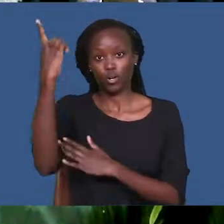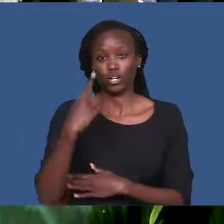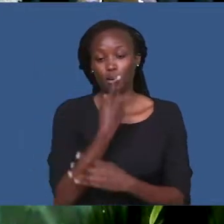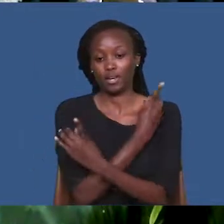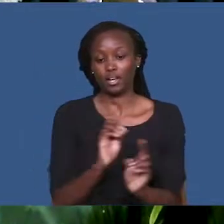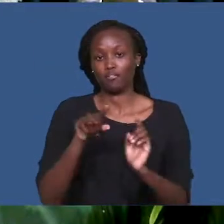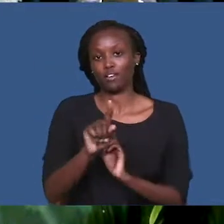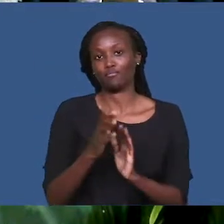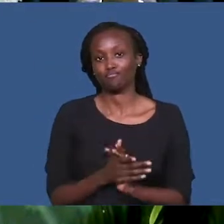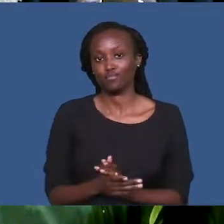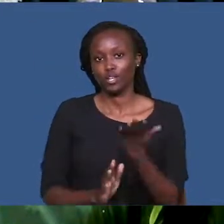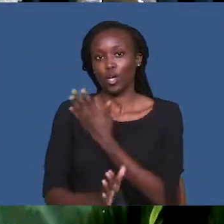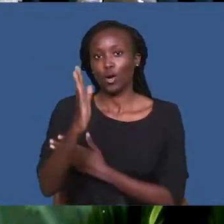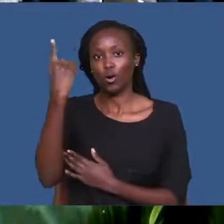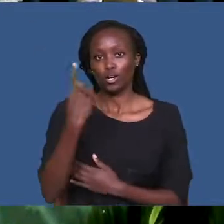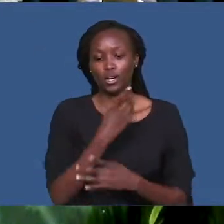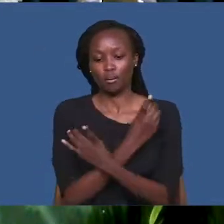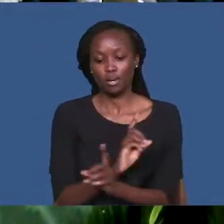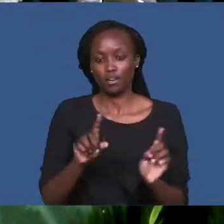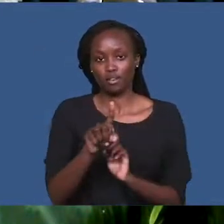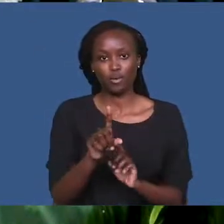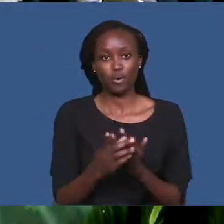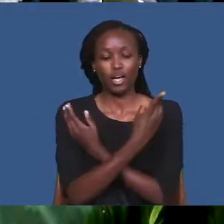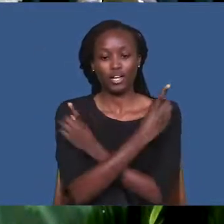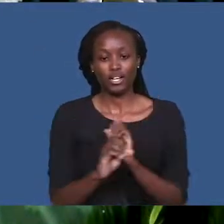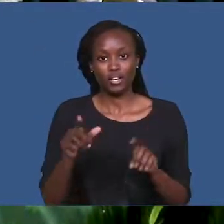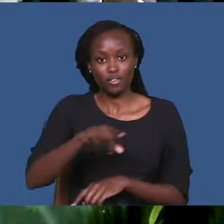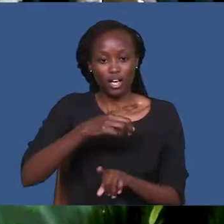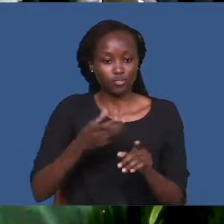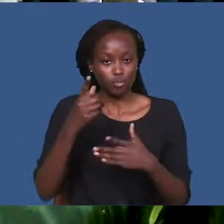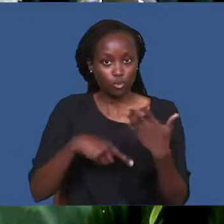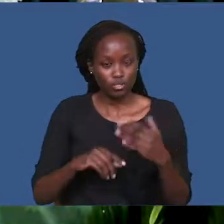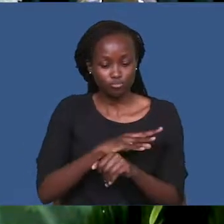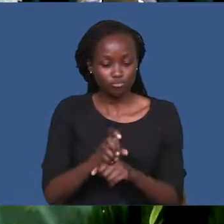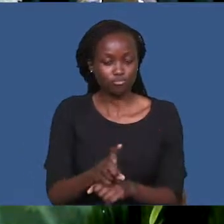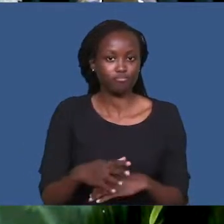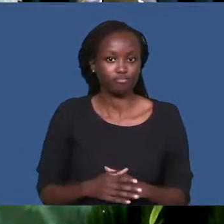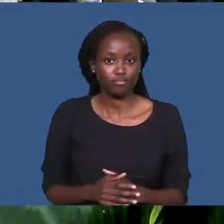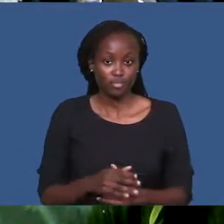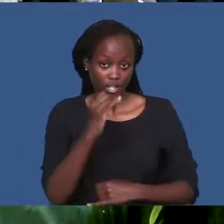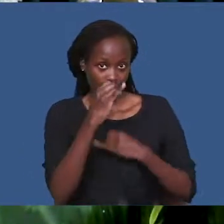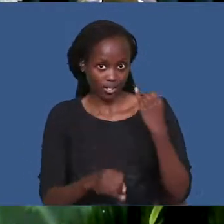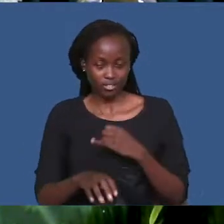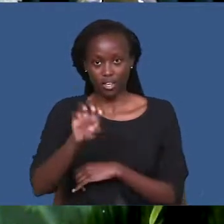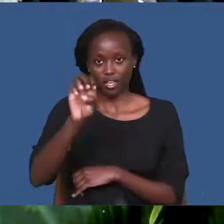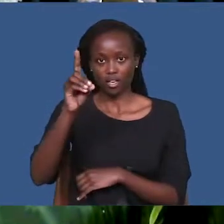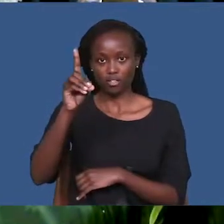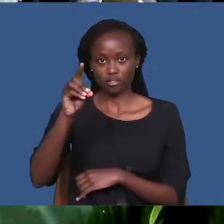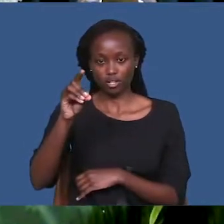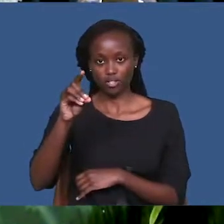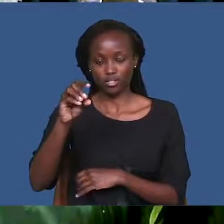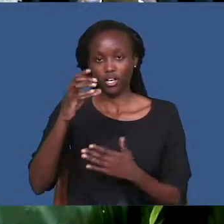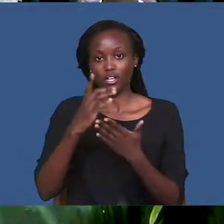Hallelujah. God is coming to deliver us. He is going to deliver us from this pandemic. Now, finally, in Exodus 3:8, the Lord our